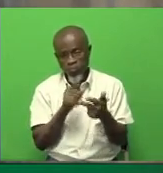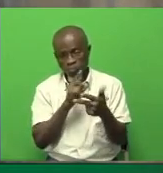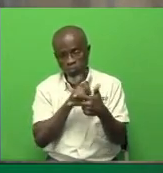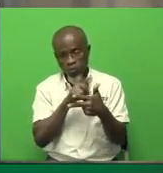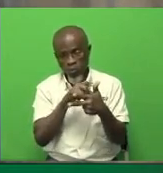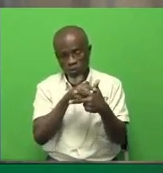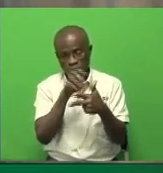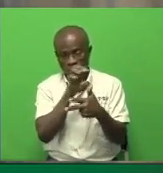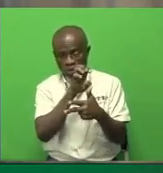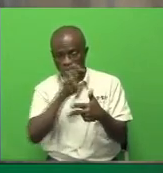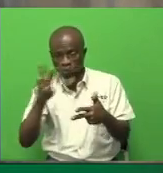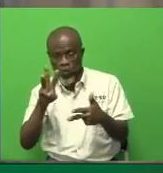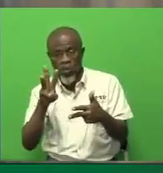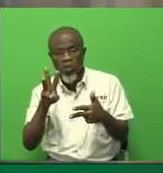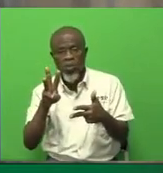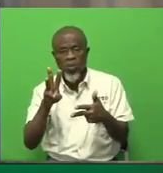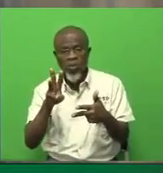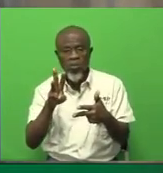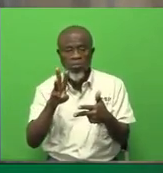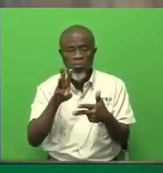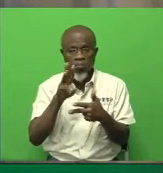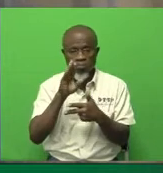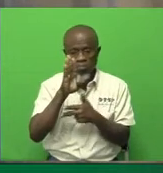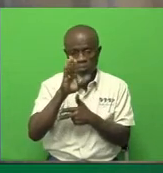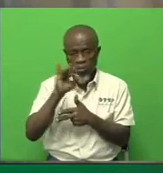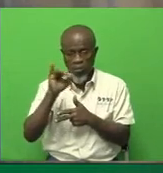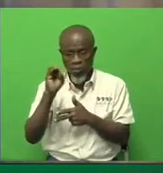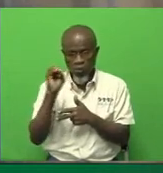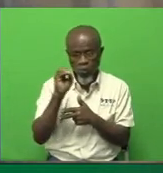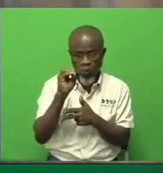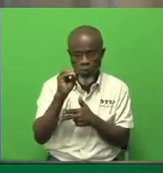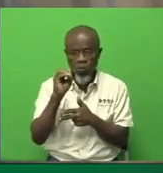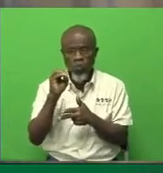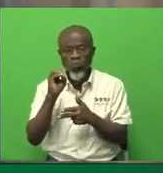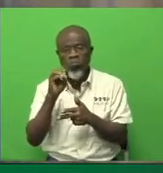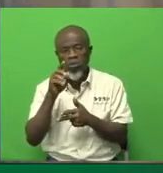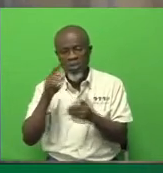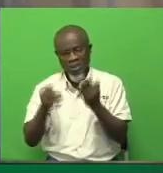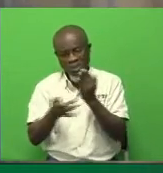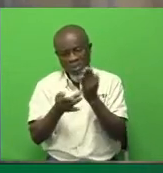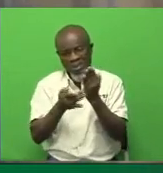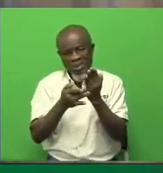an East-West biotechnology manufacturing corridor